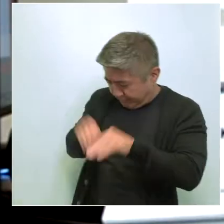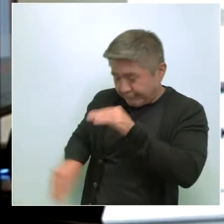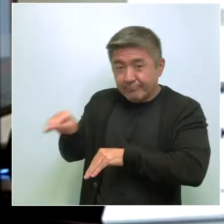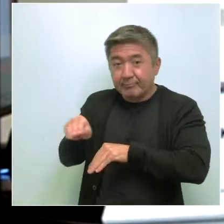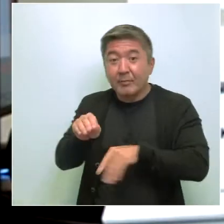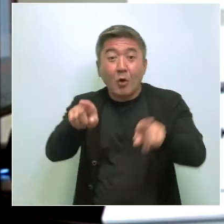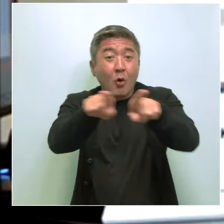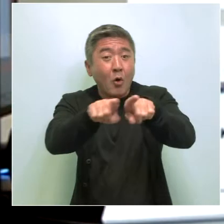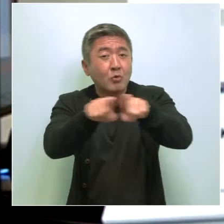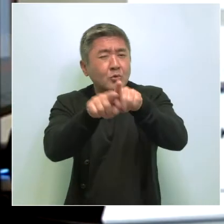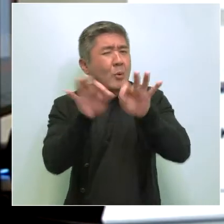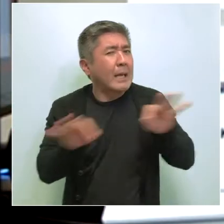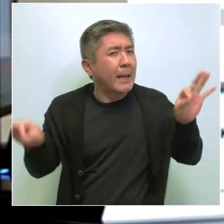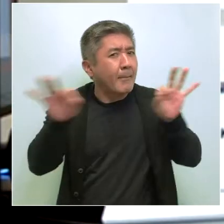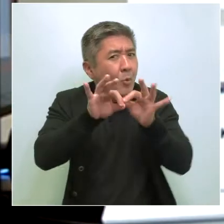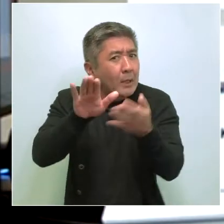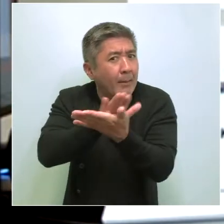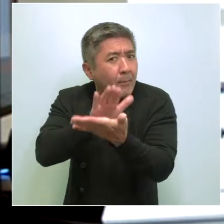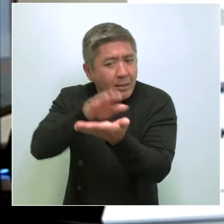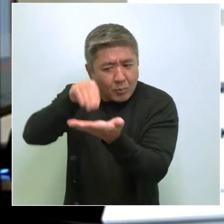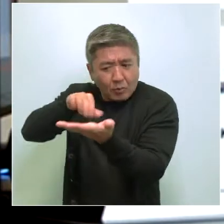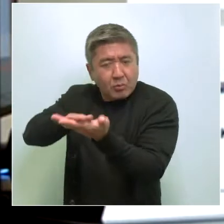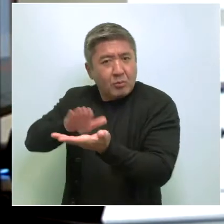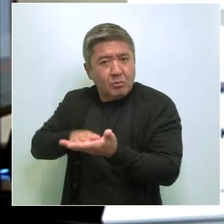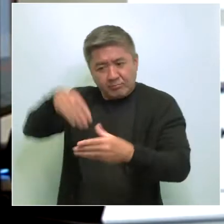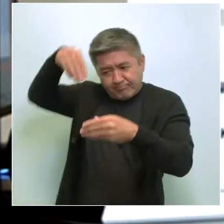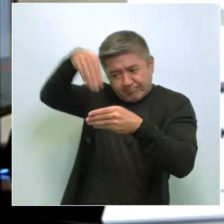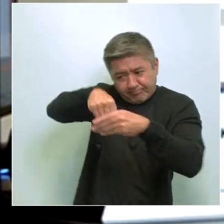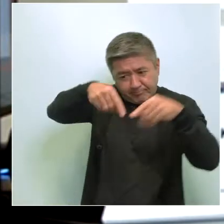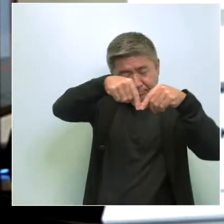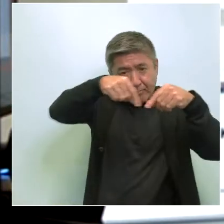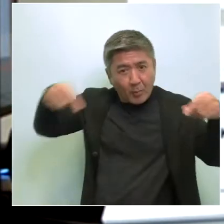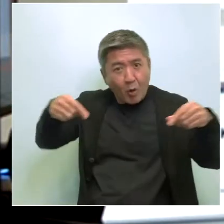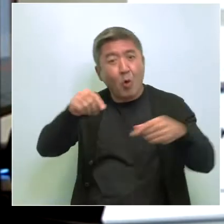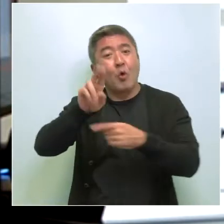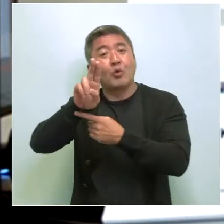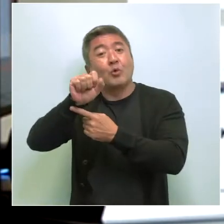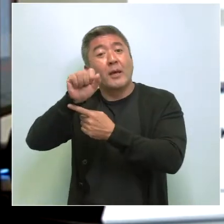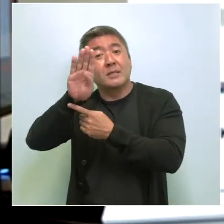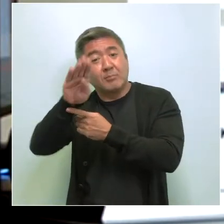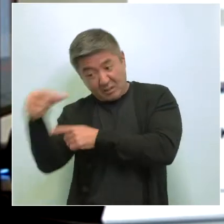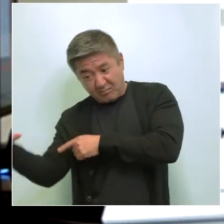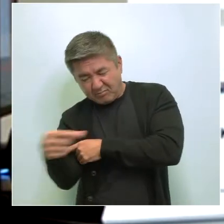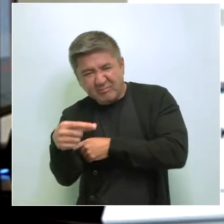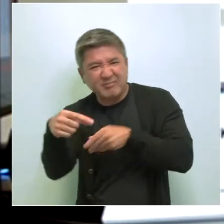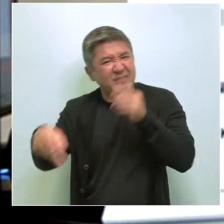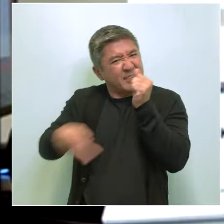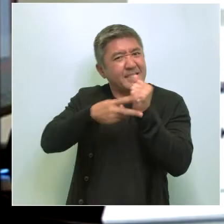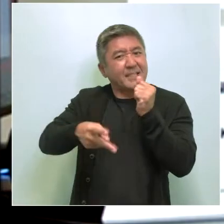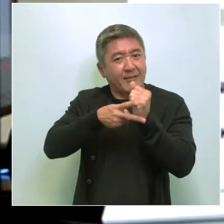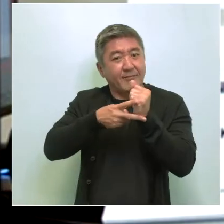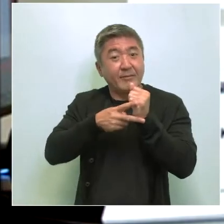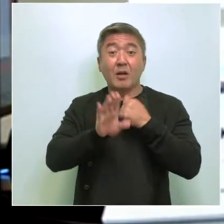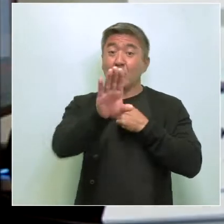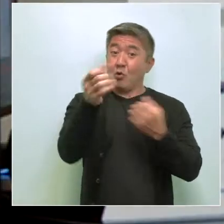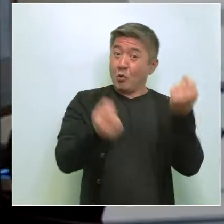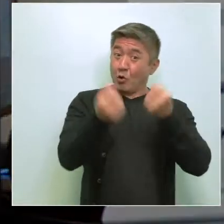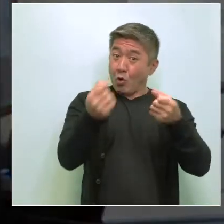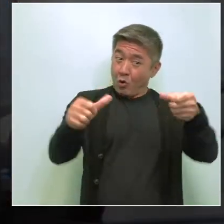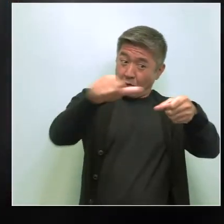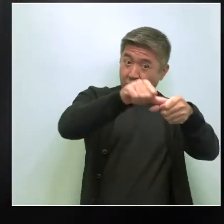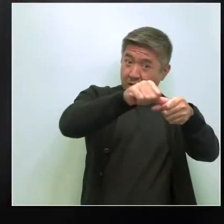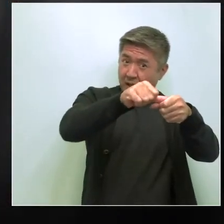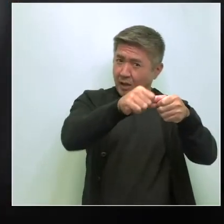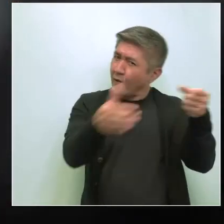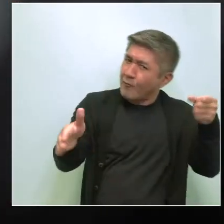the important papers and documents, put them in a waterproof bag or on a USB flash drive and take them with you. You should also ensure that your car has a full